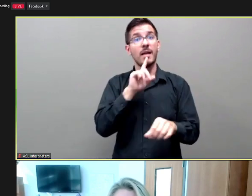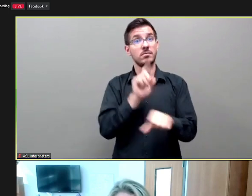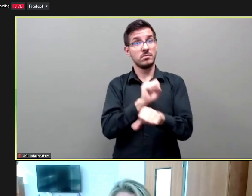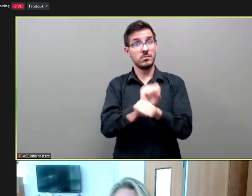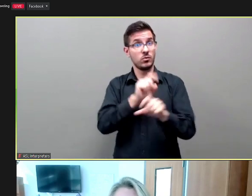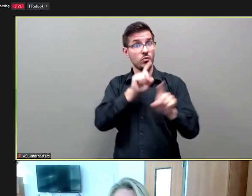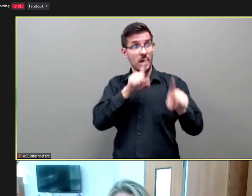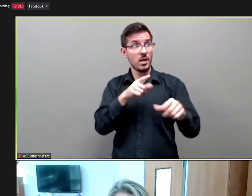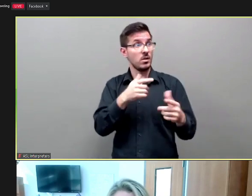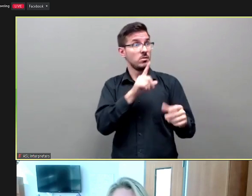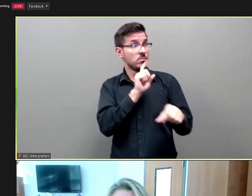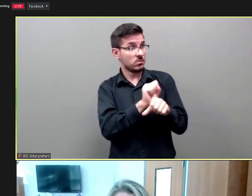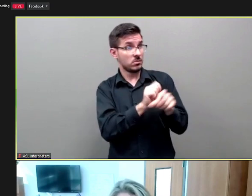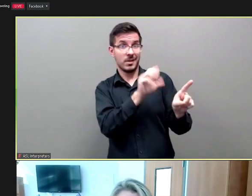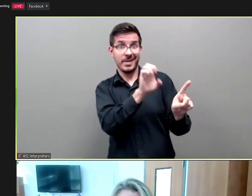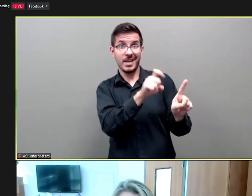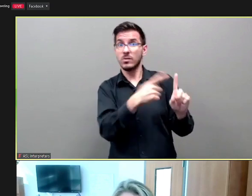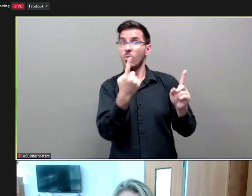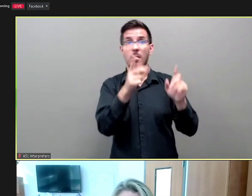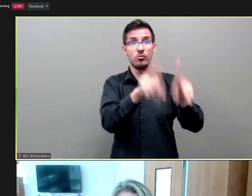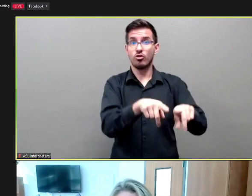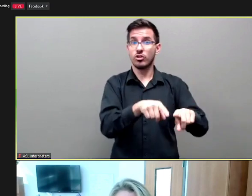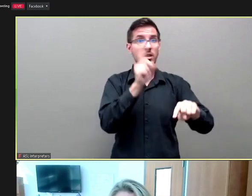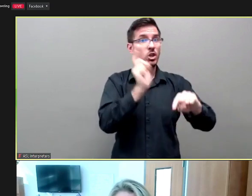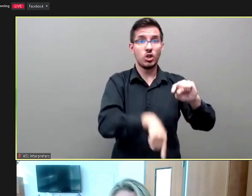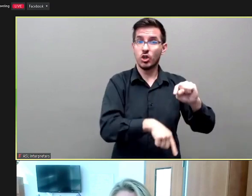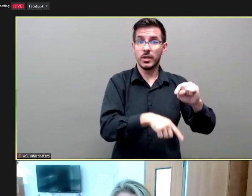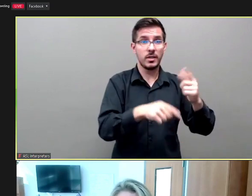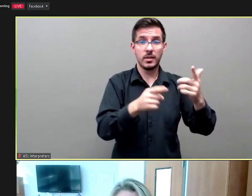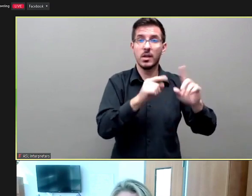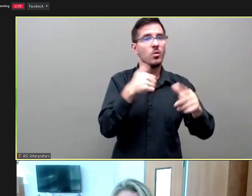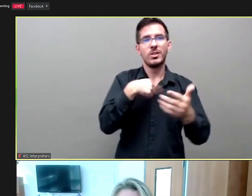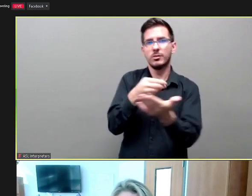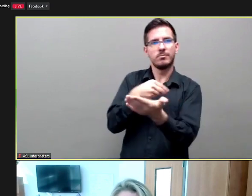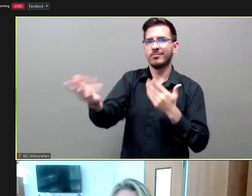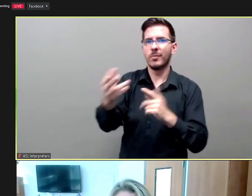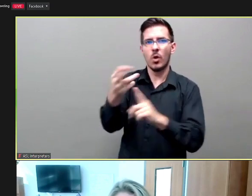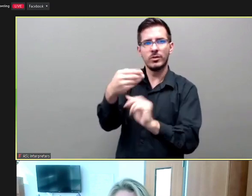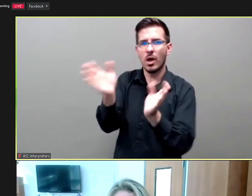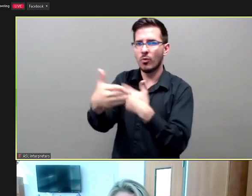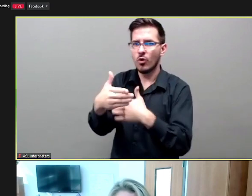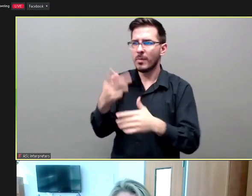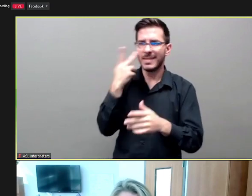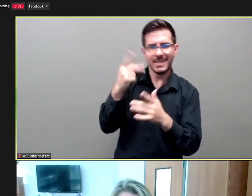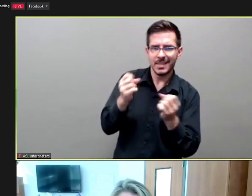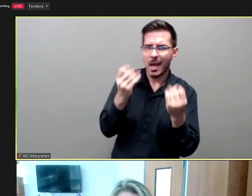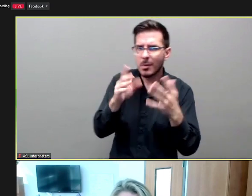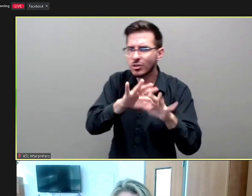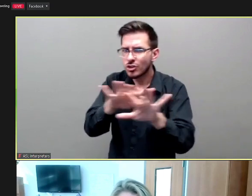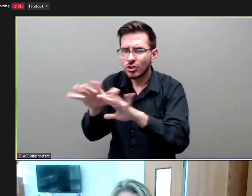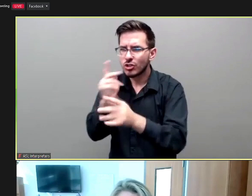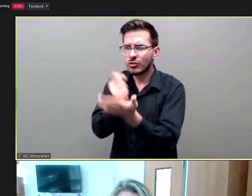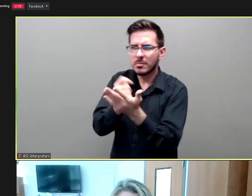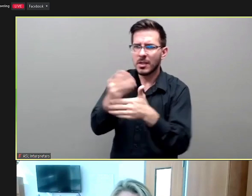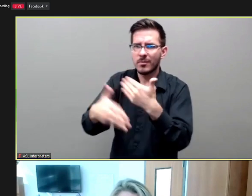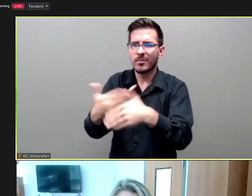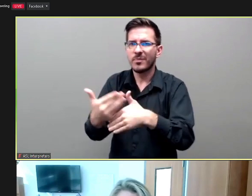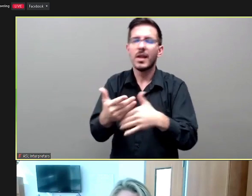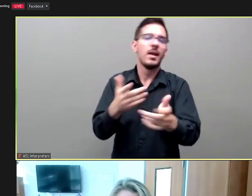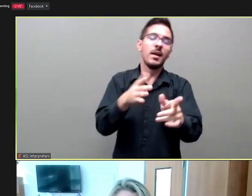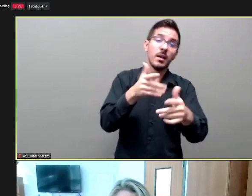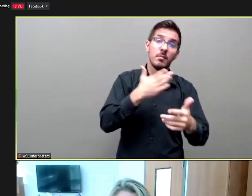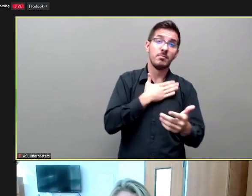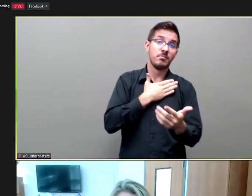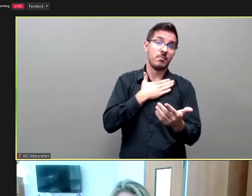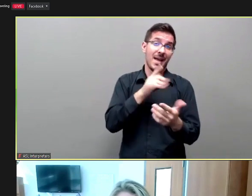one person we couldn't shelter, we just buy a hotel room and then we see what the trend is and figure it out from there. Probably a longer answer than you needed,